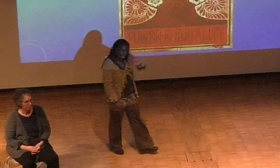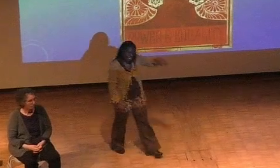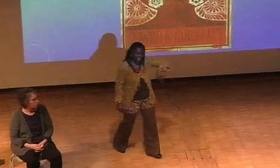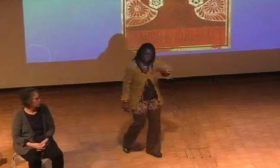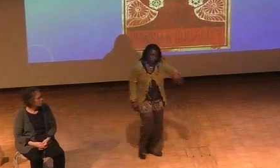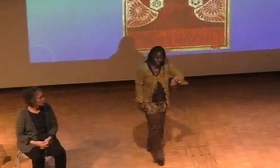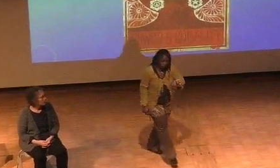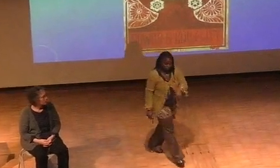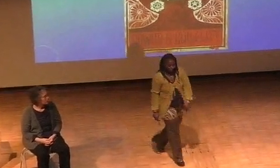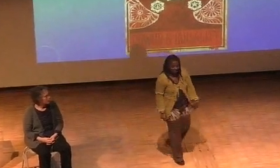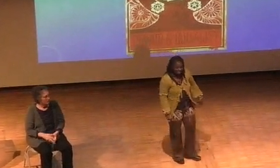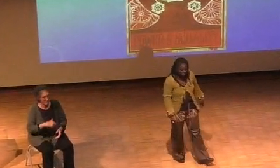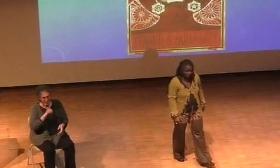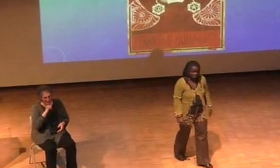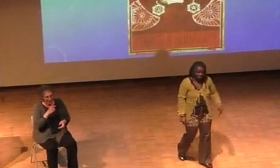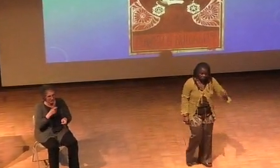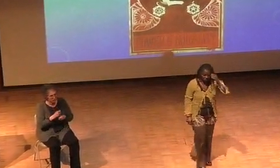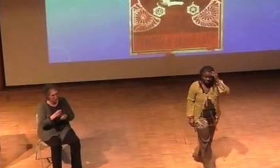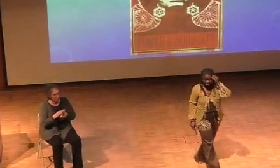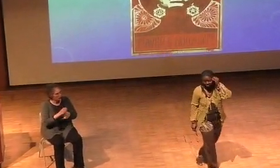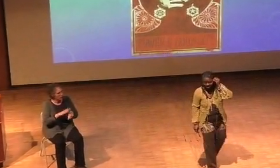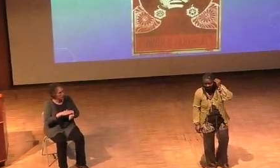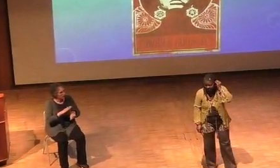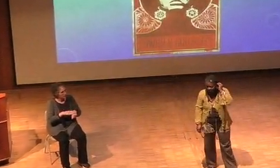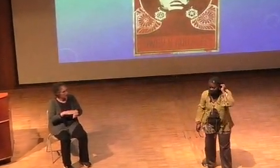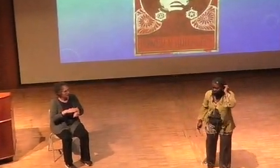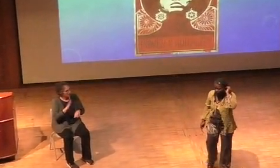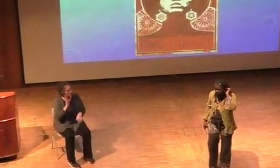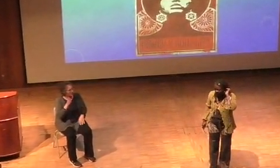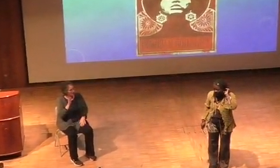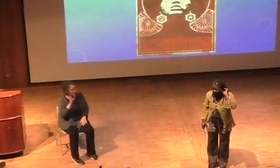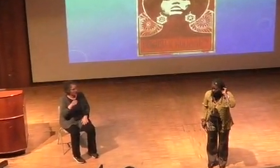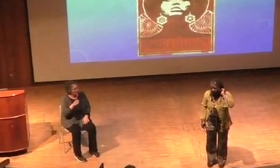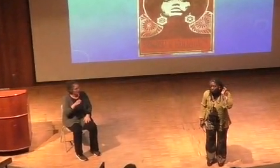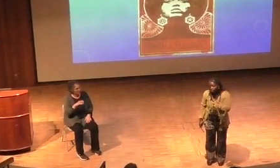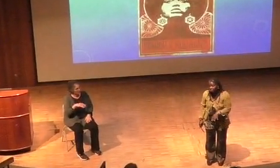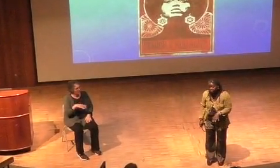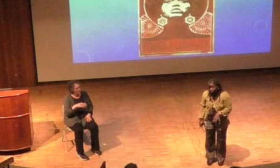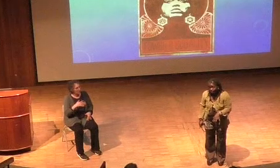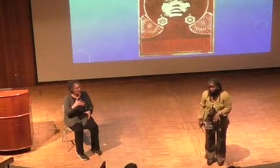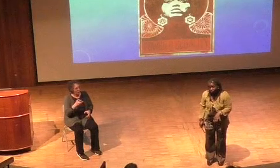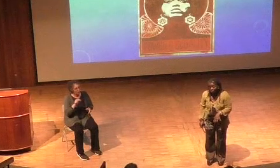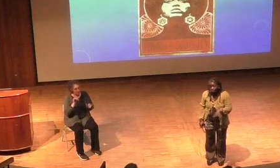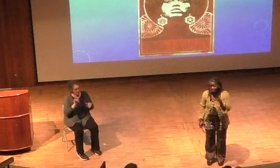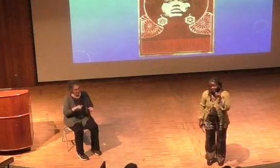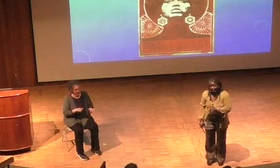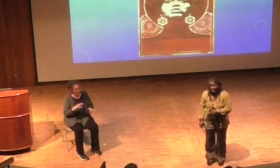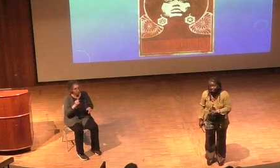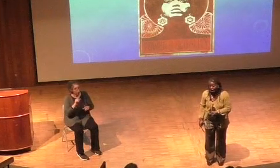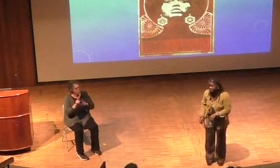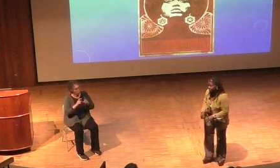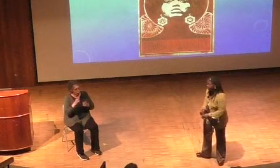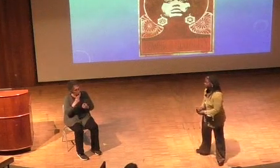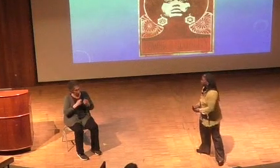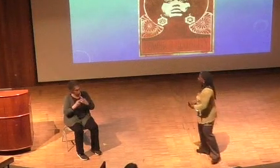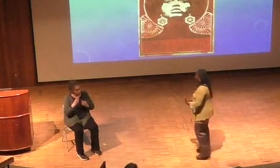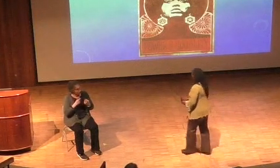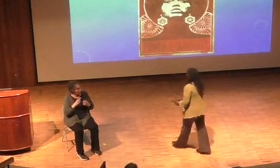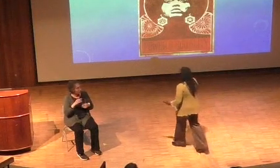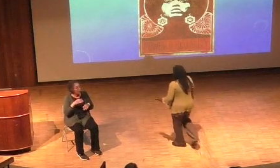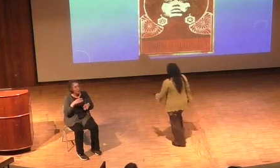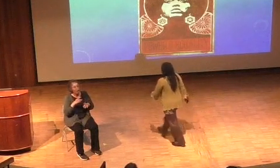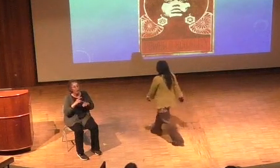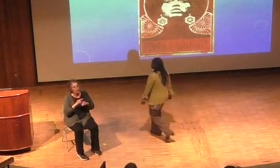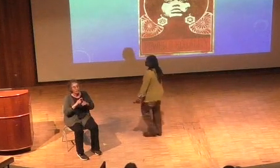that's my not spoiler alert Kindred lecture, kind of the nuts and bolts of it. But I will stick around for questions. And as I'm sticking around